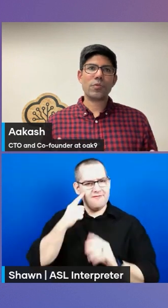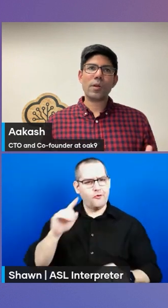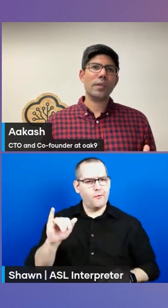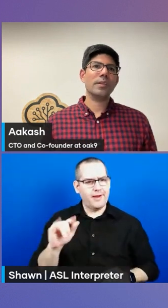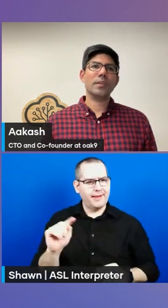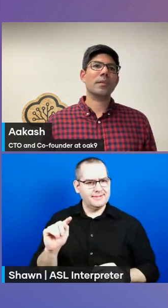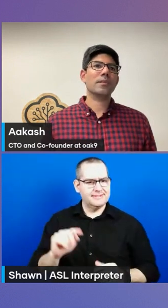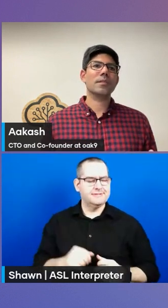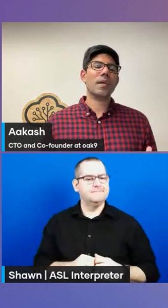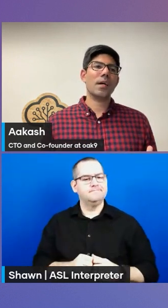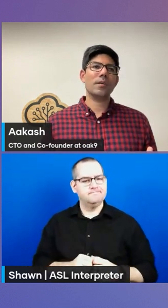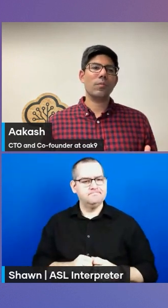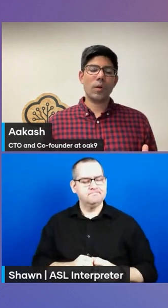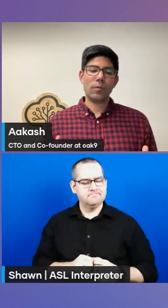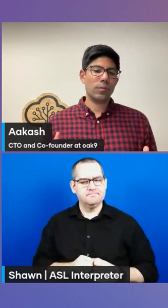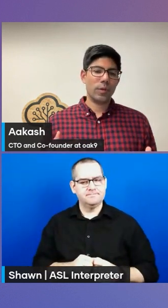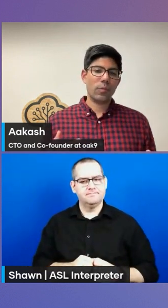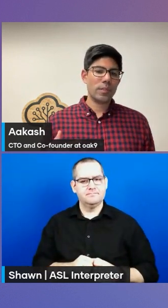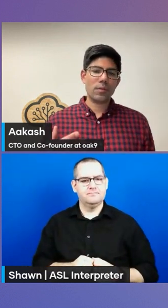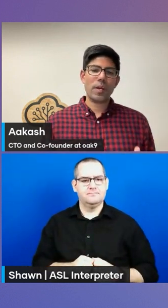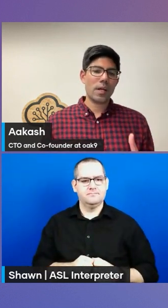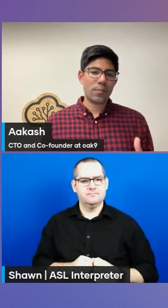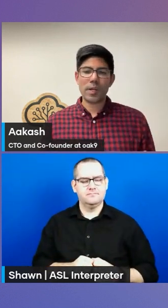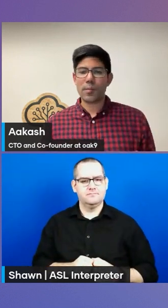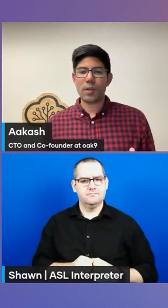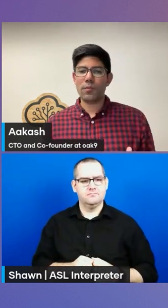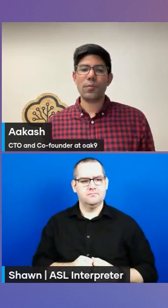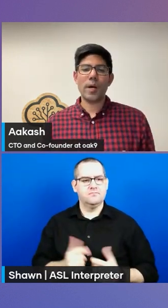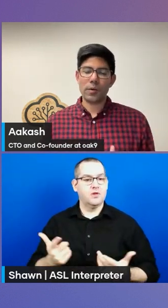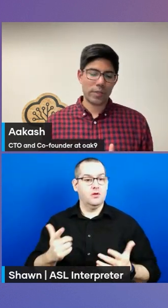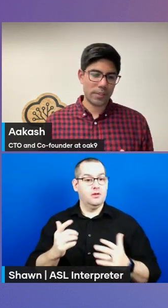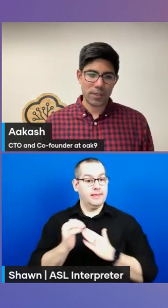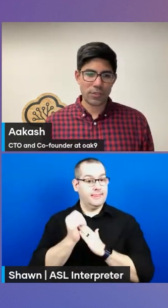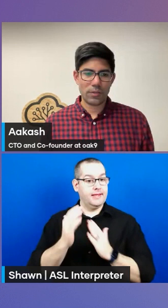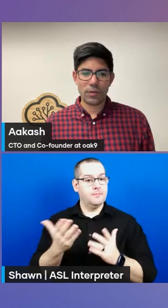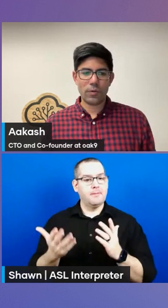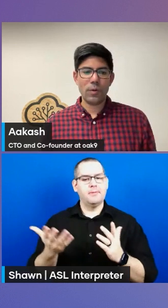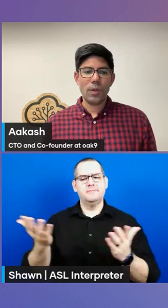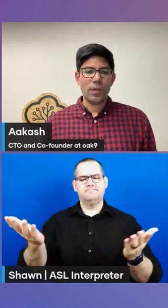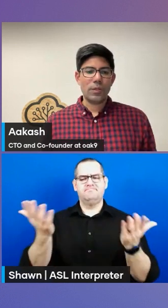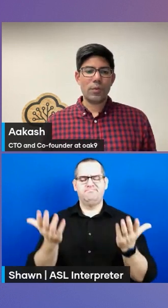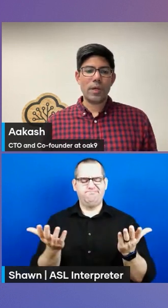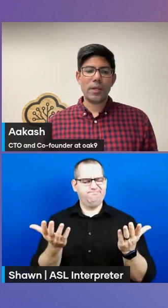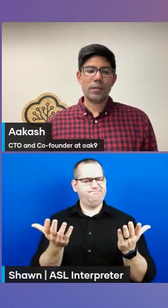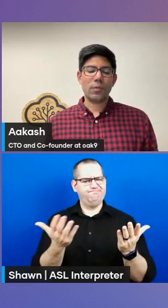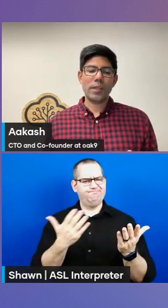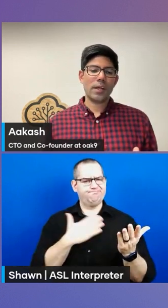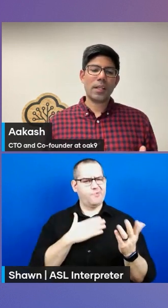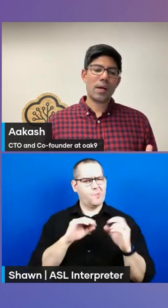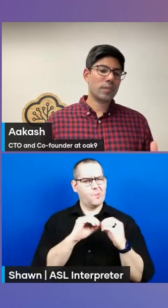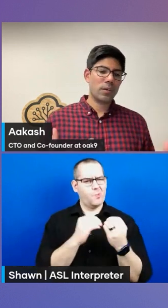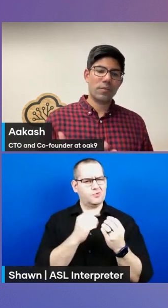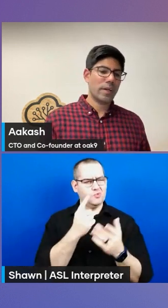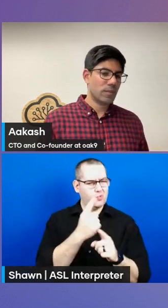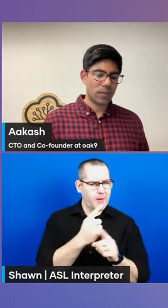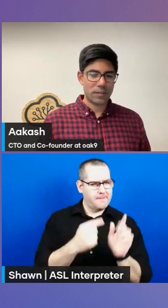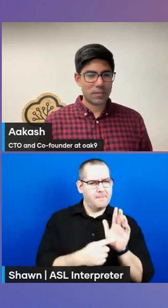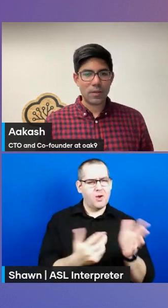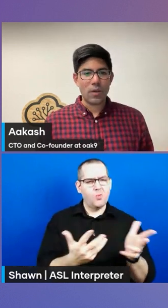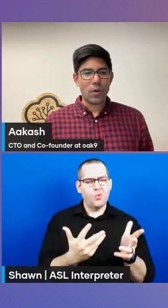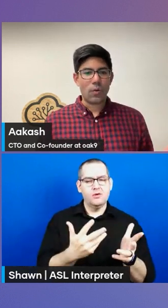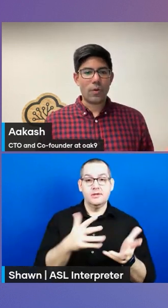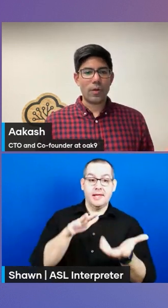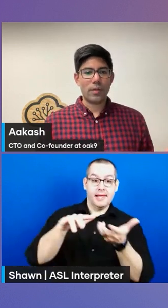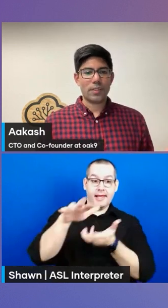they're struggling to decide, well, what is the right operating model for my organization? Do I need a cloud center of